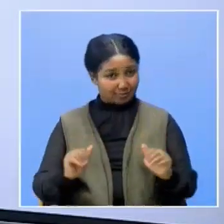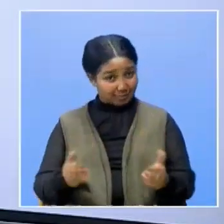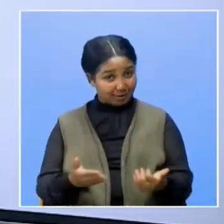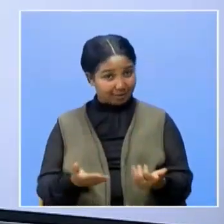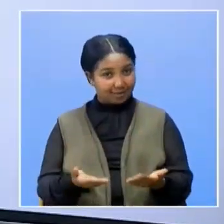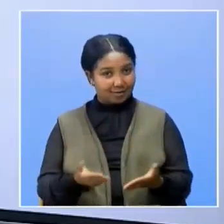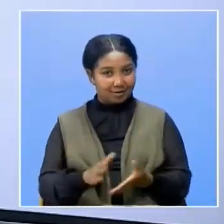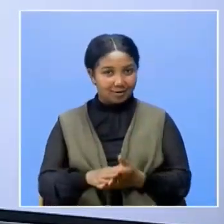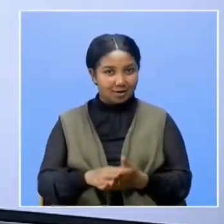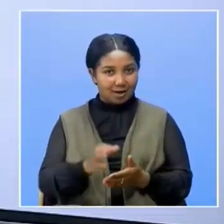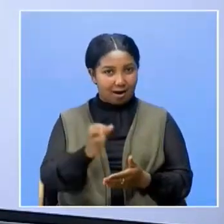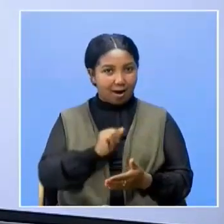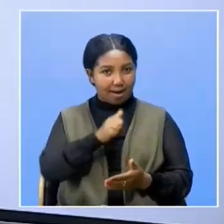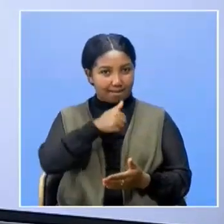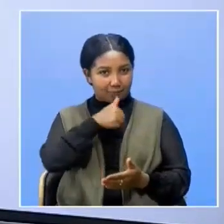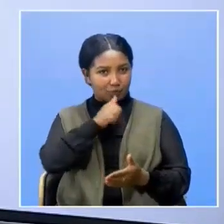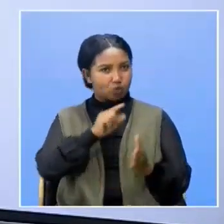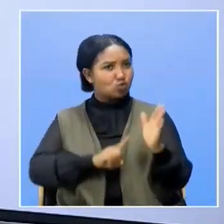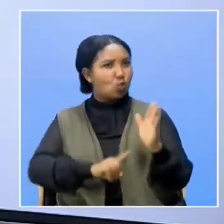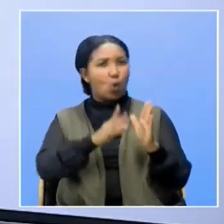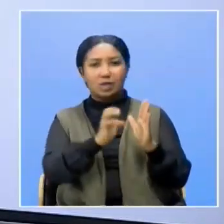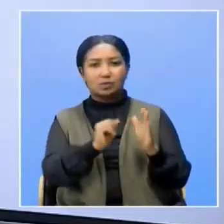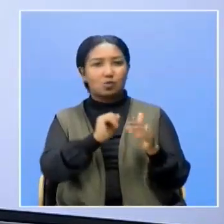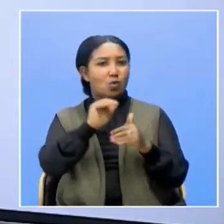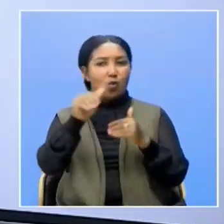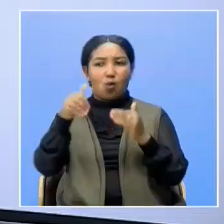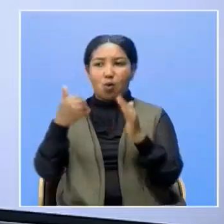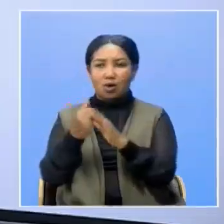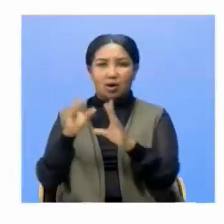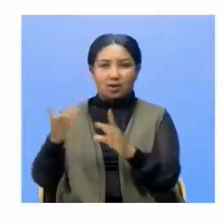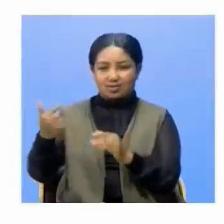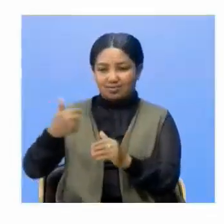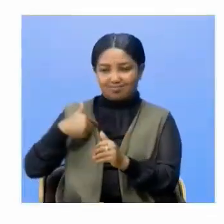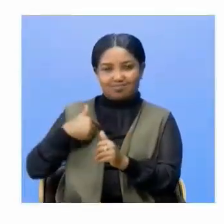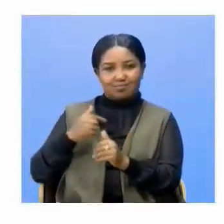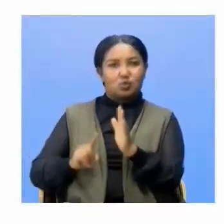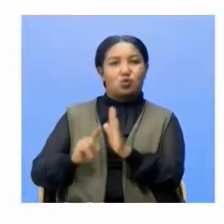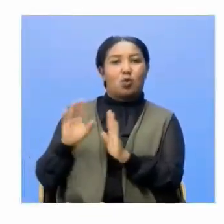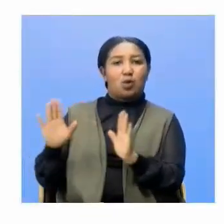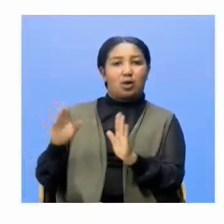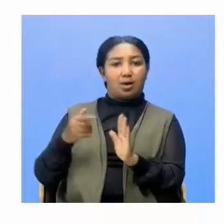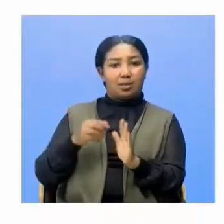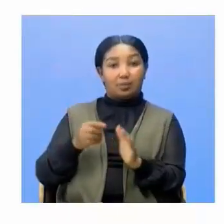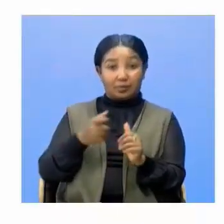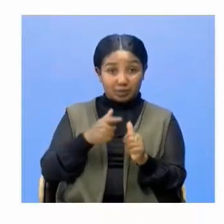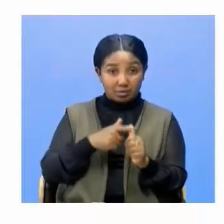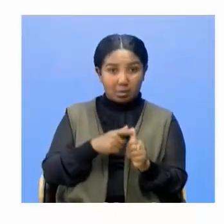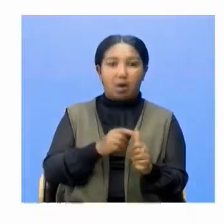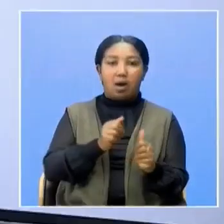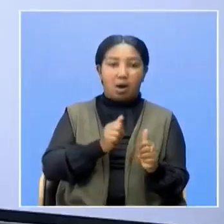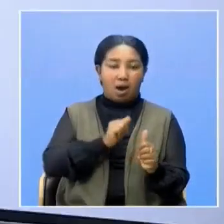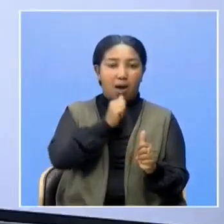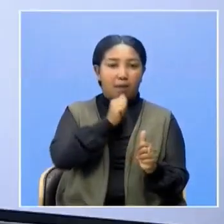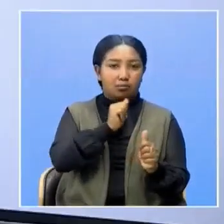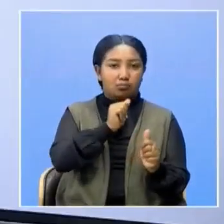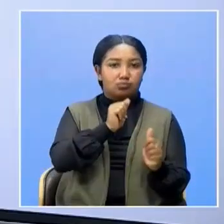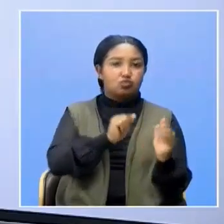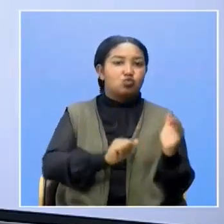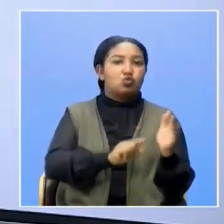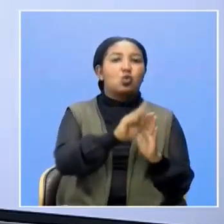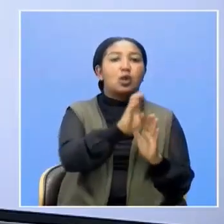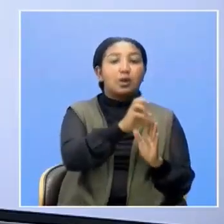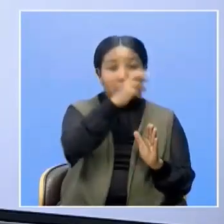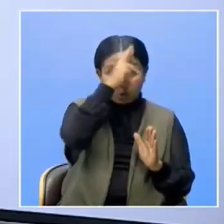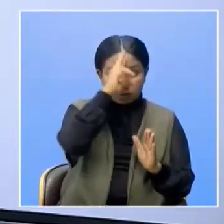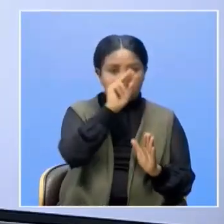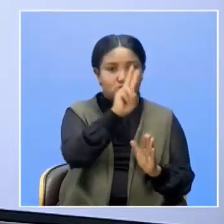Yeah? I am the tallest. On the first sentence, what do you say? I am taller. Because there are how many